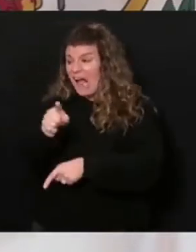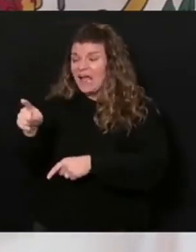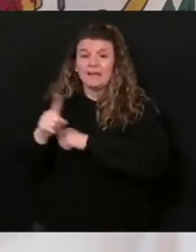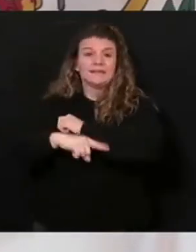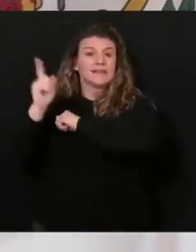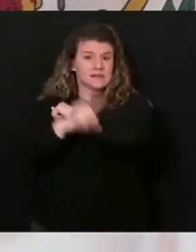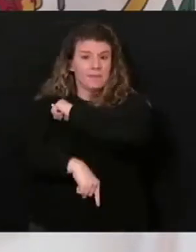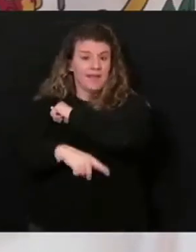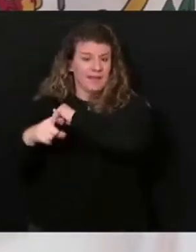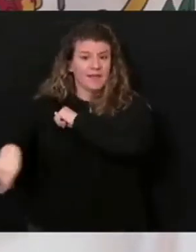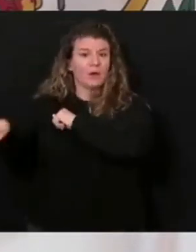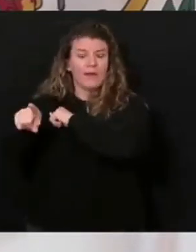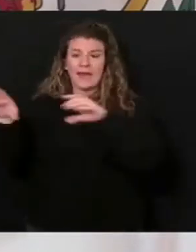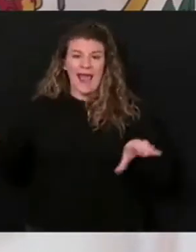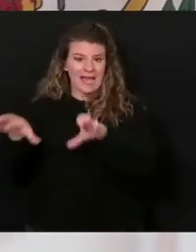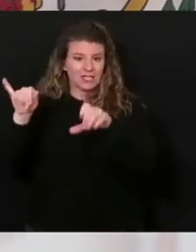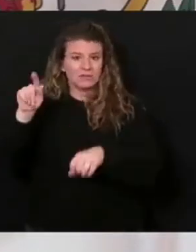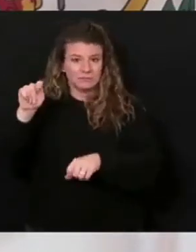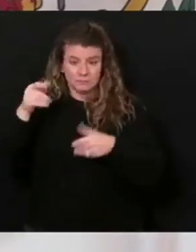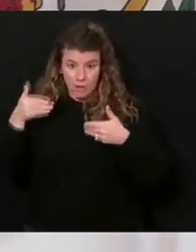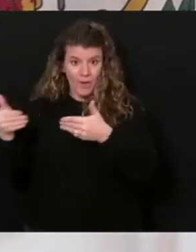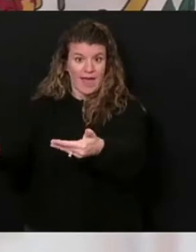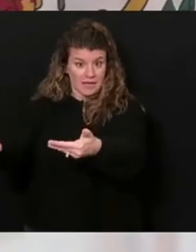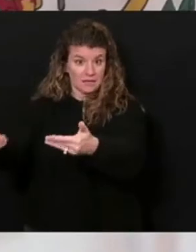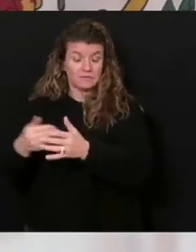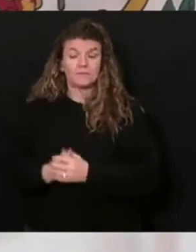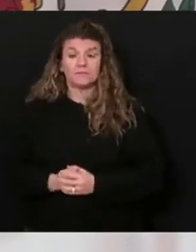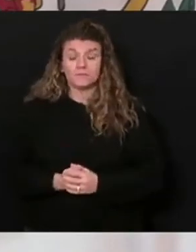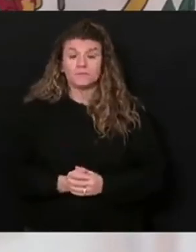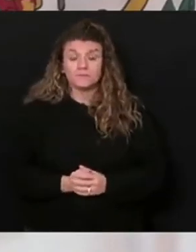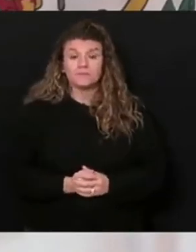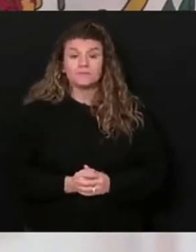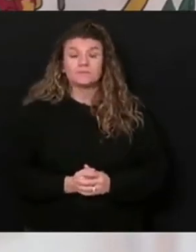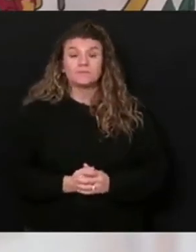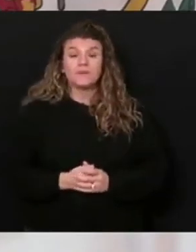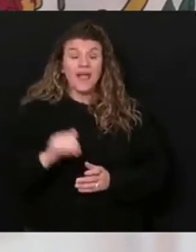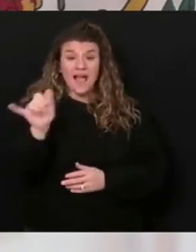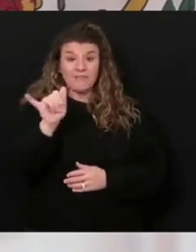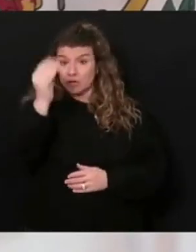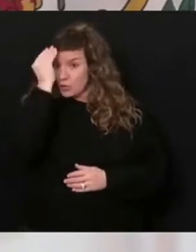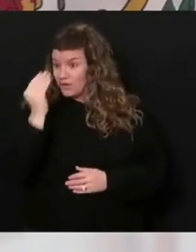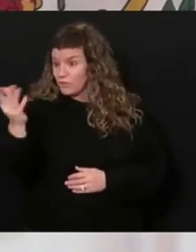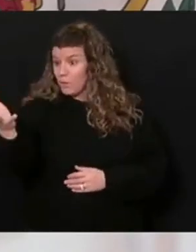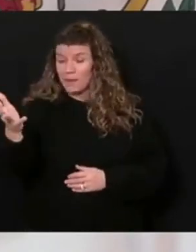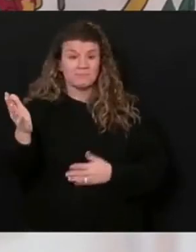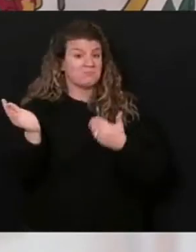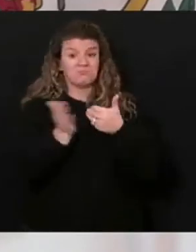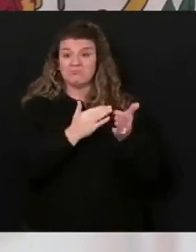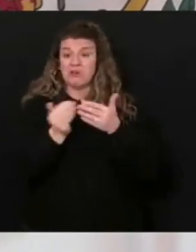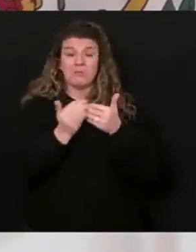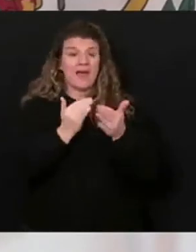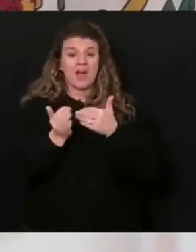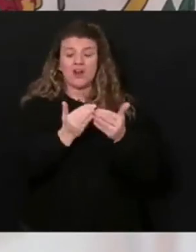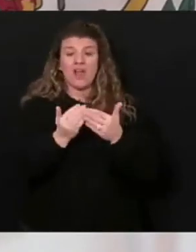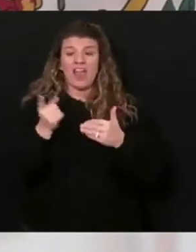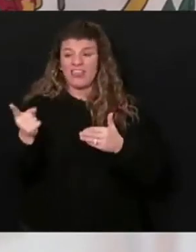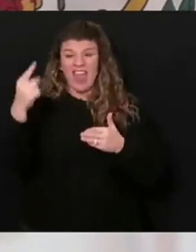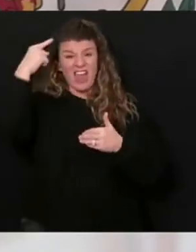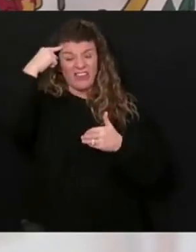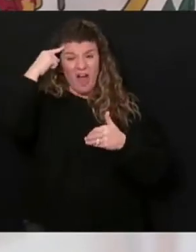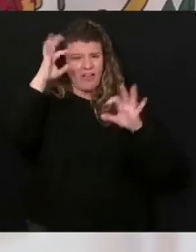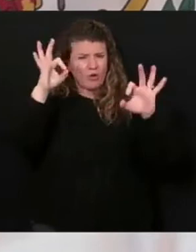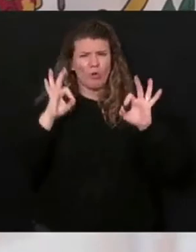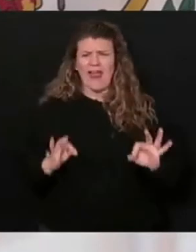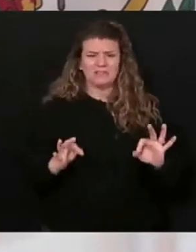those actions and take them now. I have also told the Greenbrier that no matter how good they thought they were